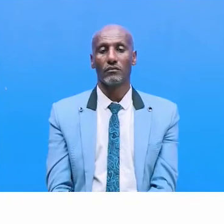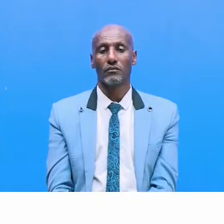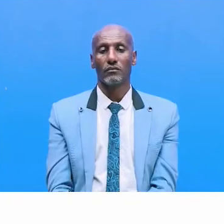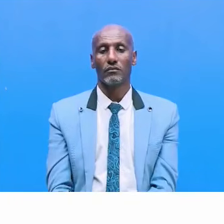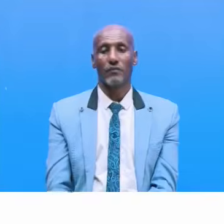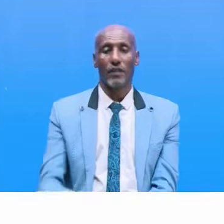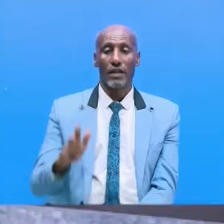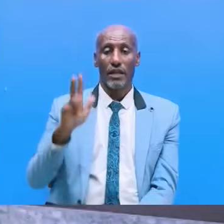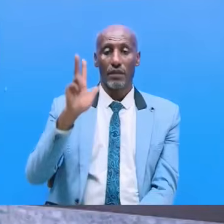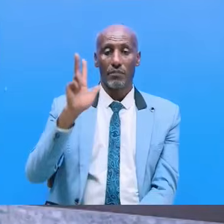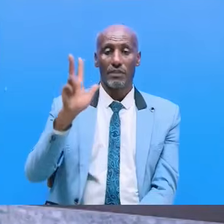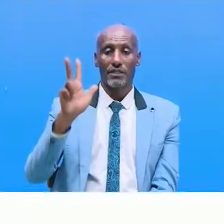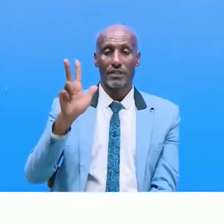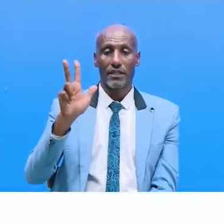Question number 3.